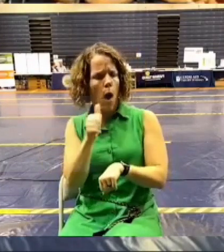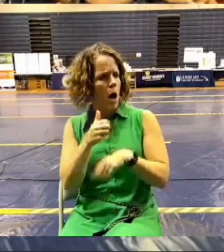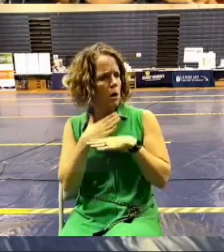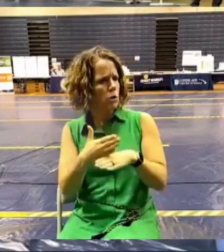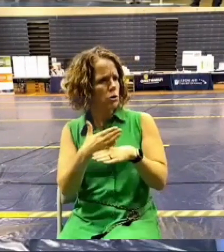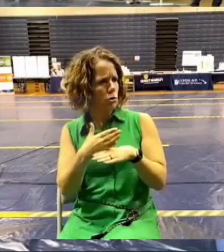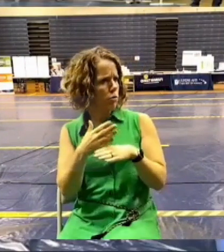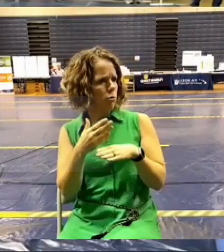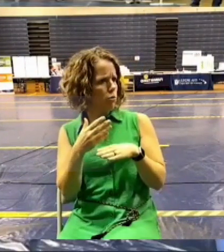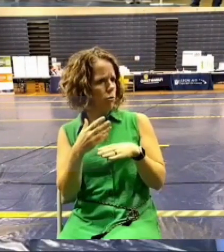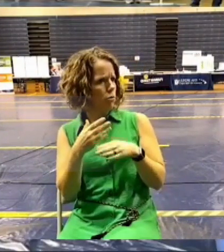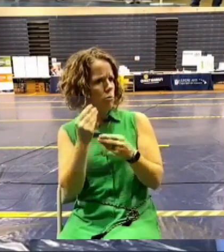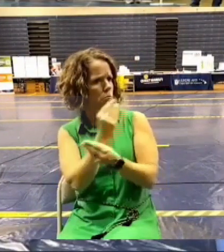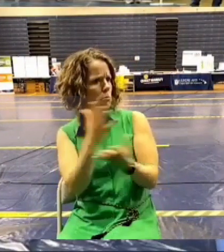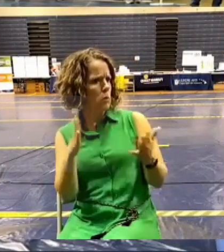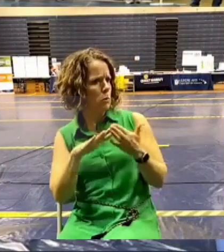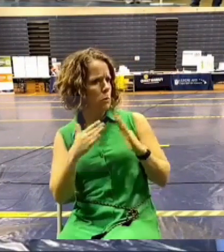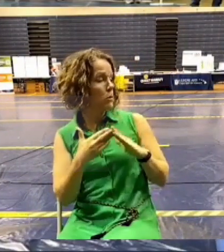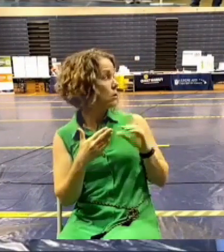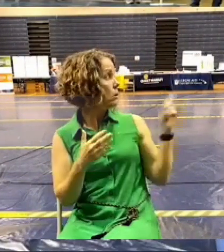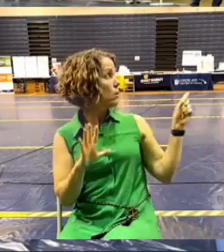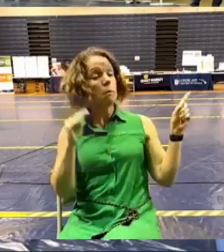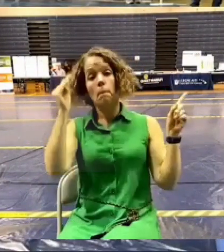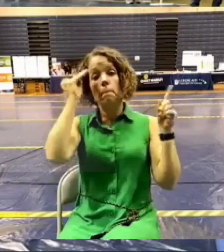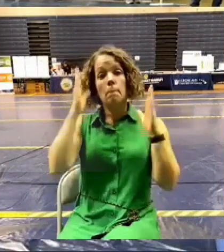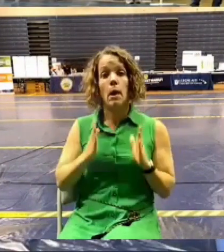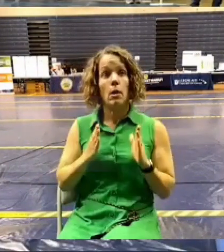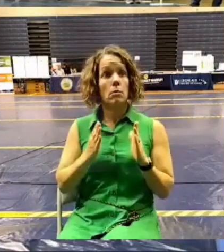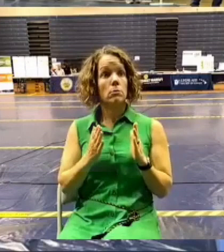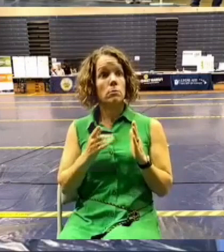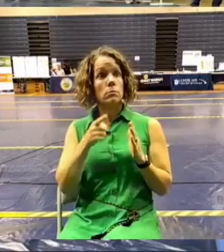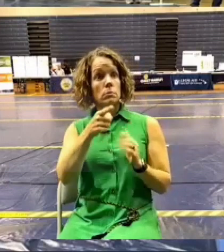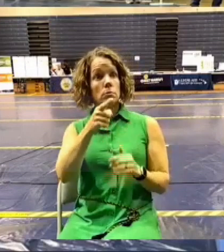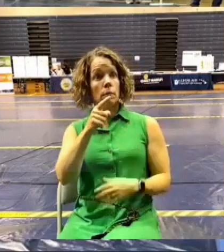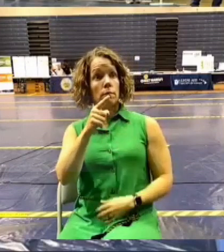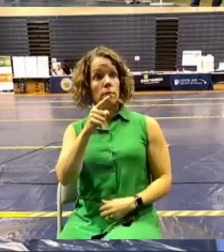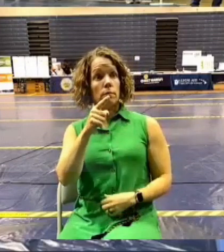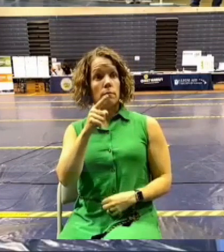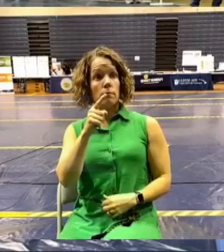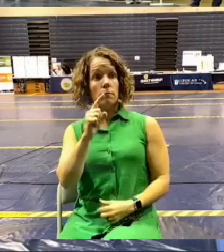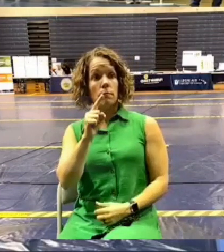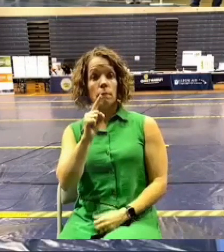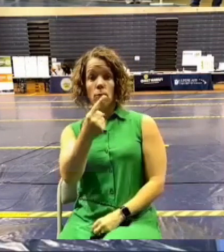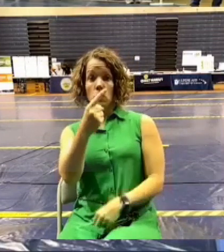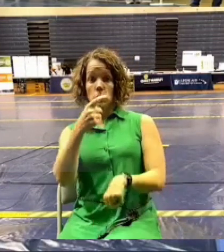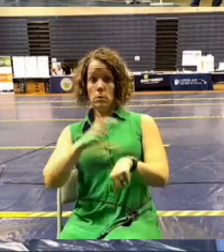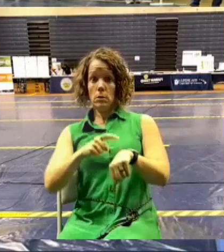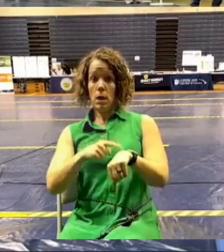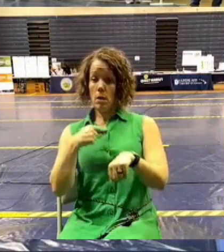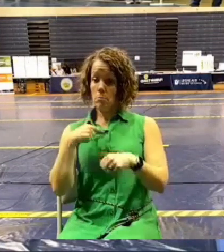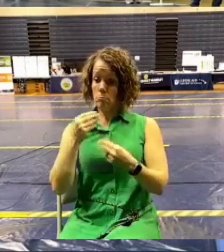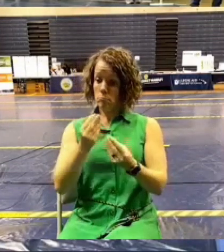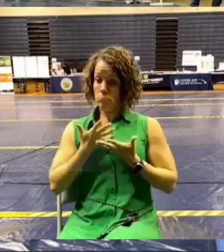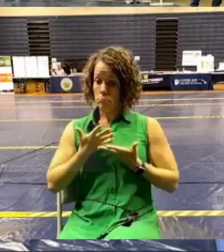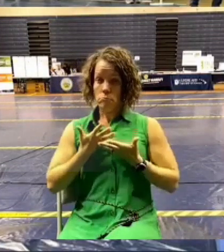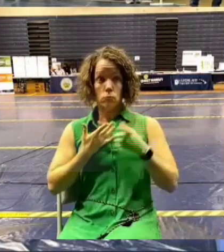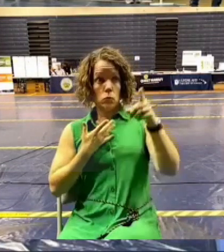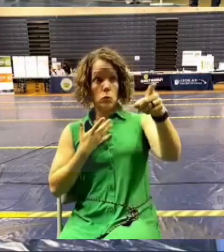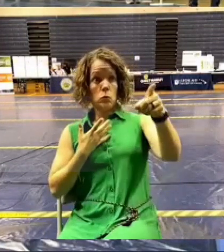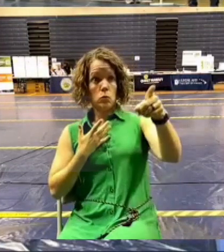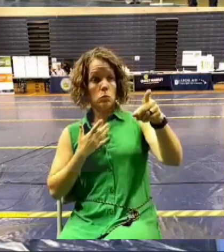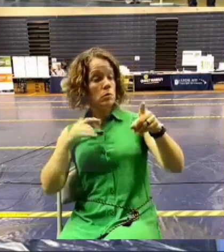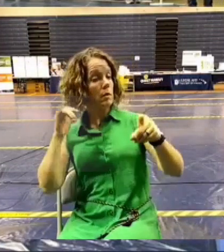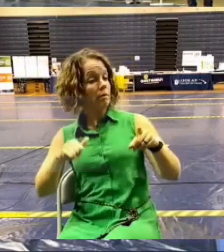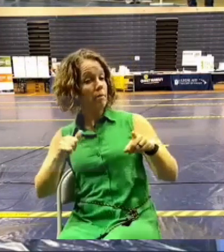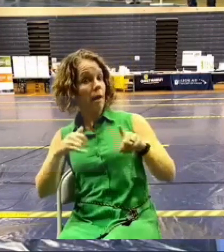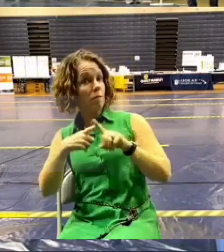I'm hearing this from you right now. I'm not aware of that. So that's directly from the Clean Harbors organization. I have